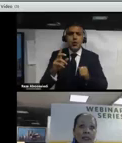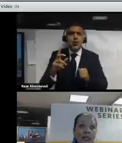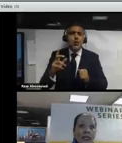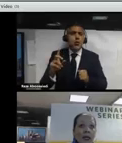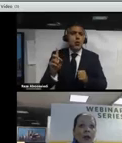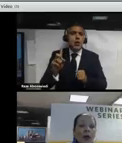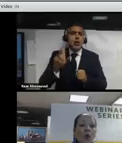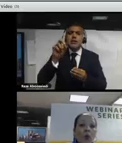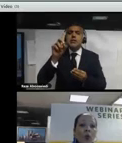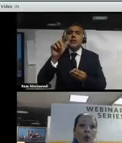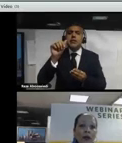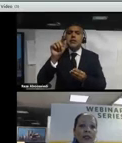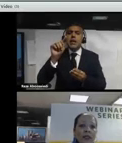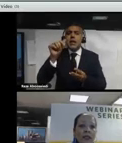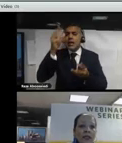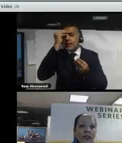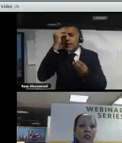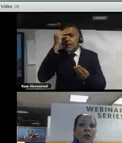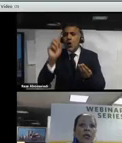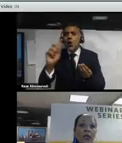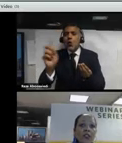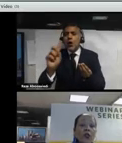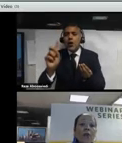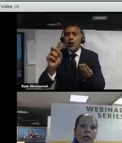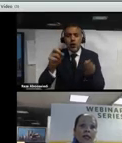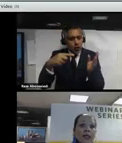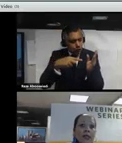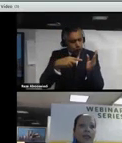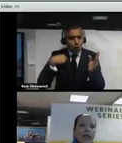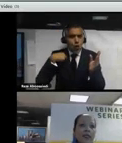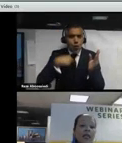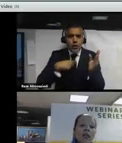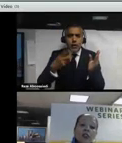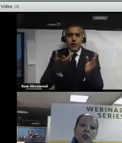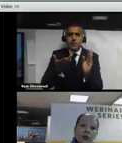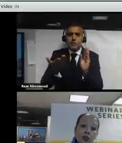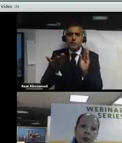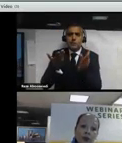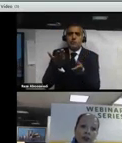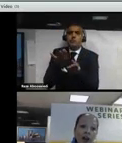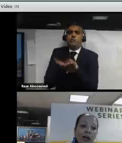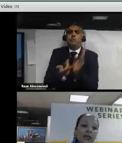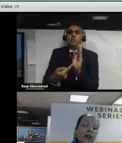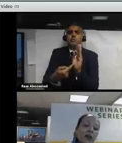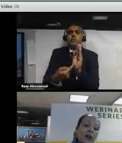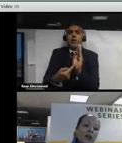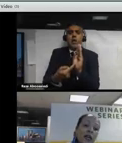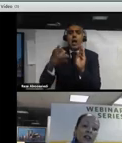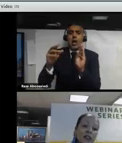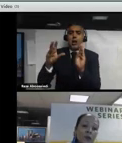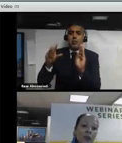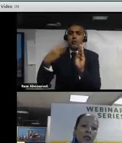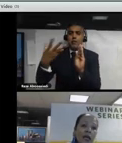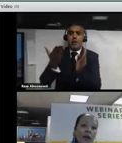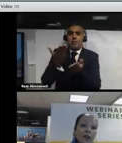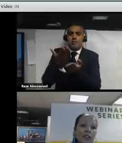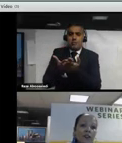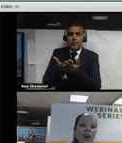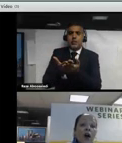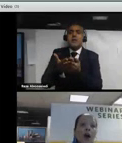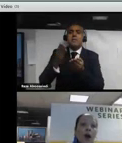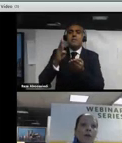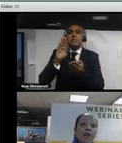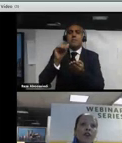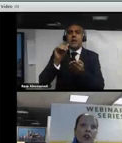where's the data? Where is the data to begin to make this case, to provide an evidence-based